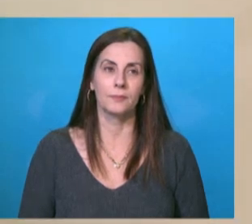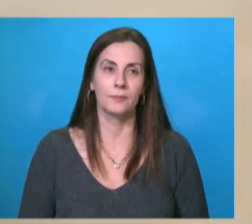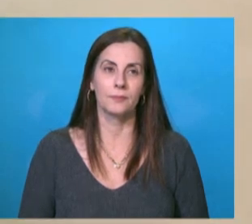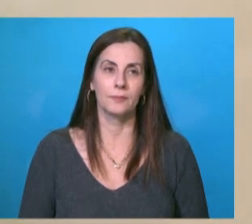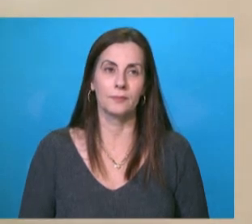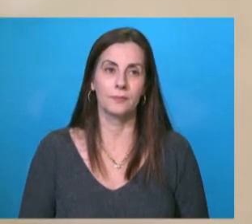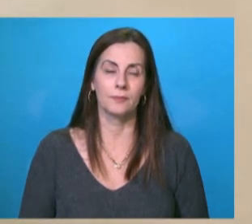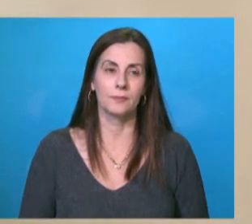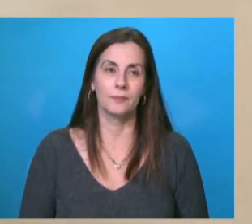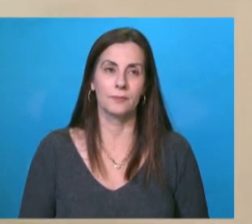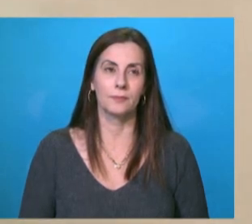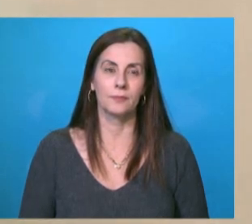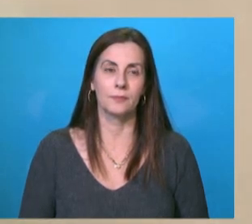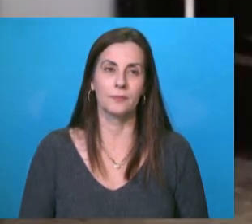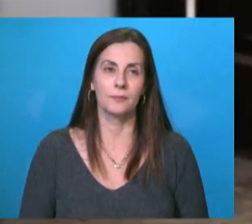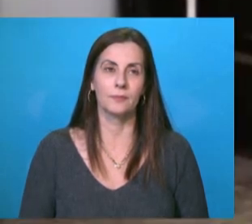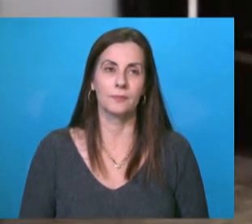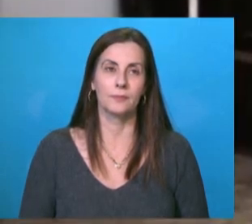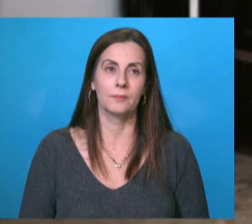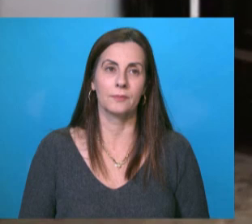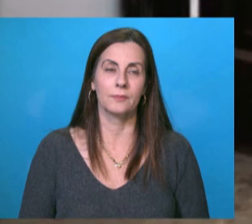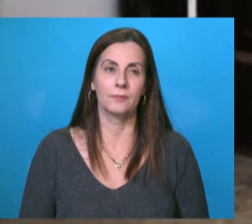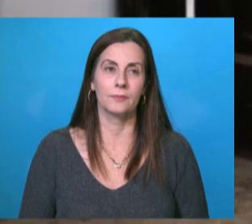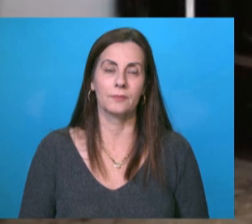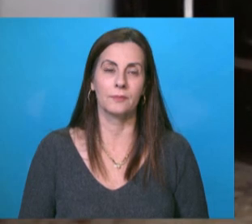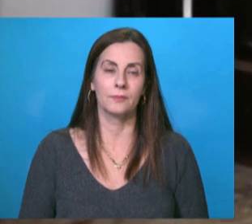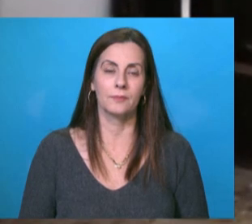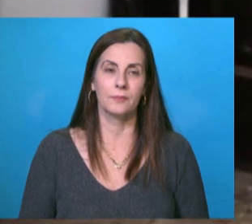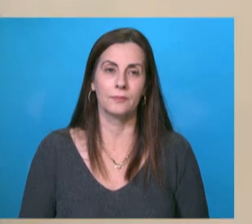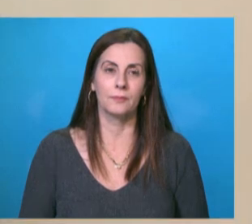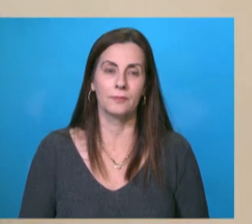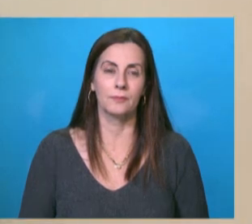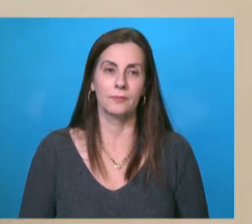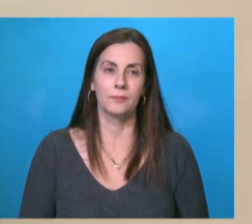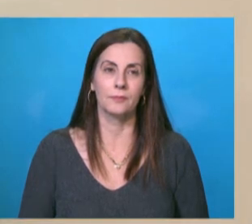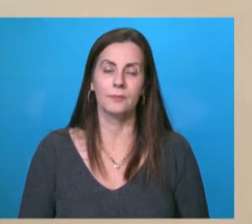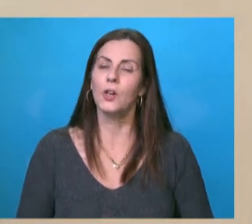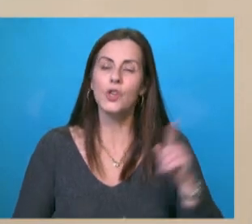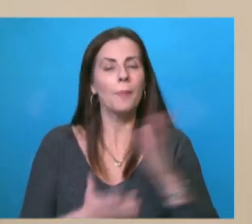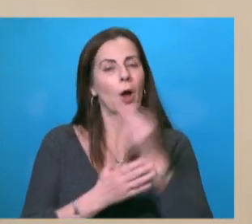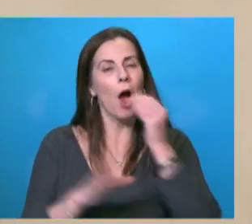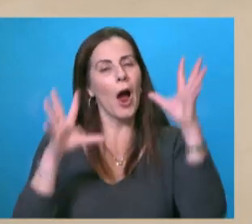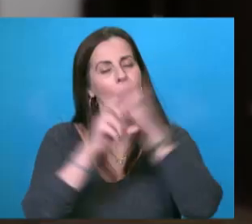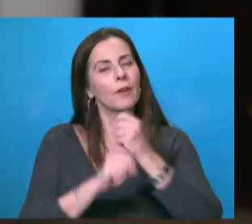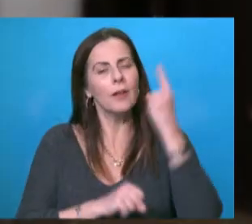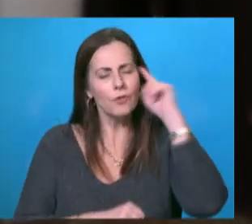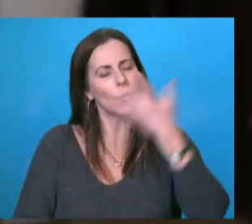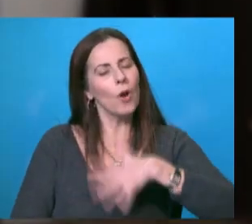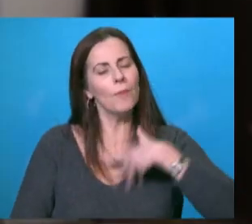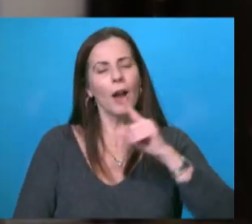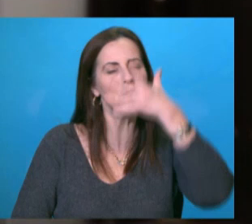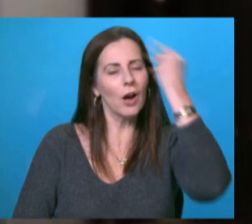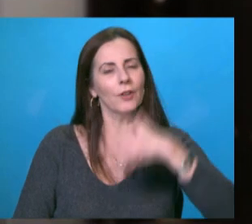As you prepare your evening meal, think of how the others feel. Don't forget to feed the